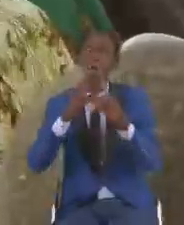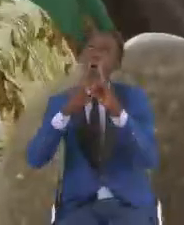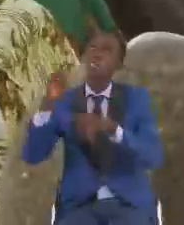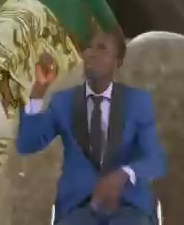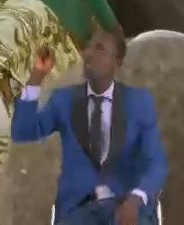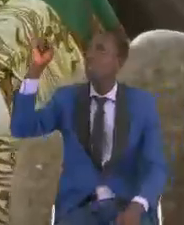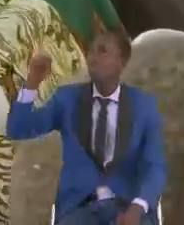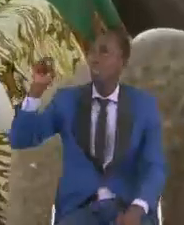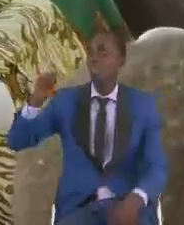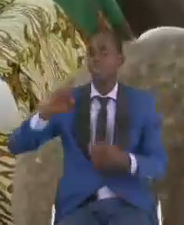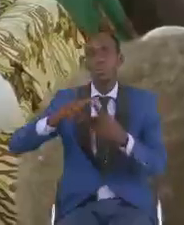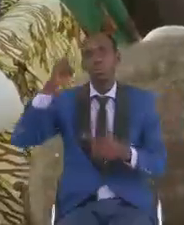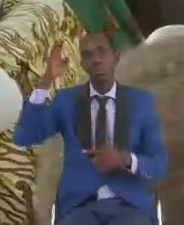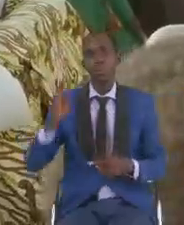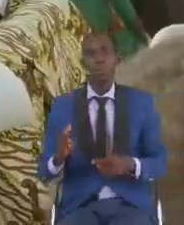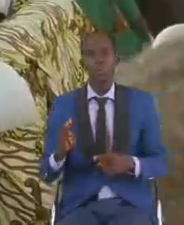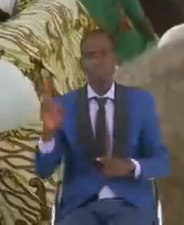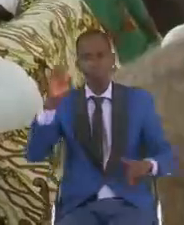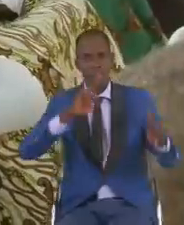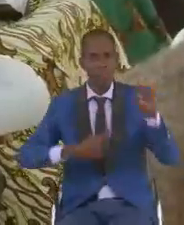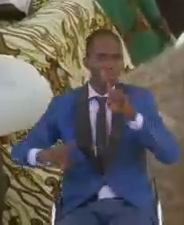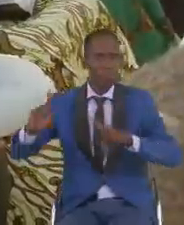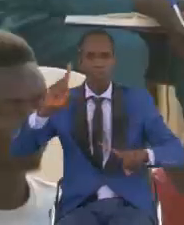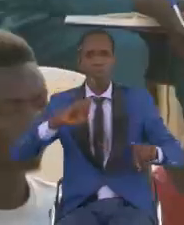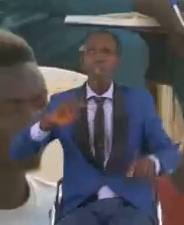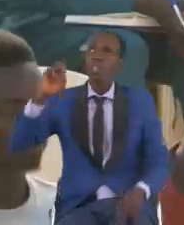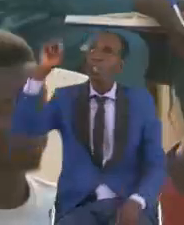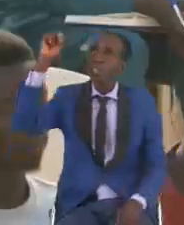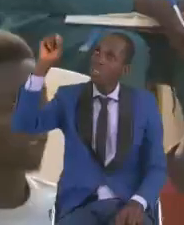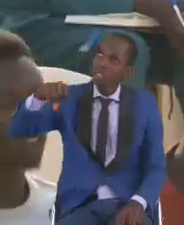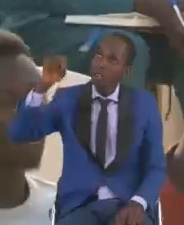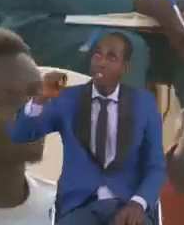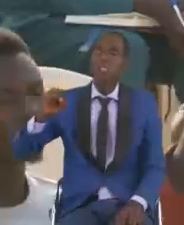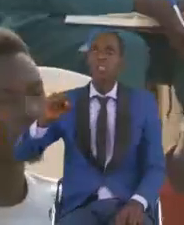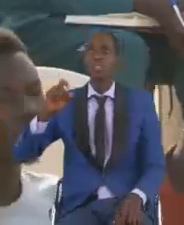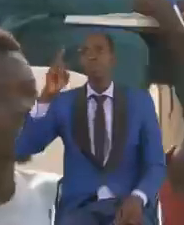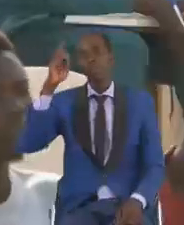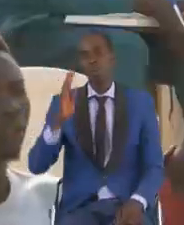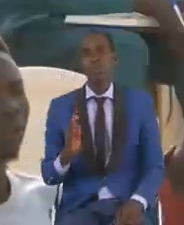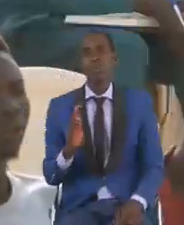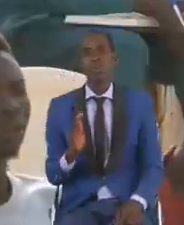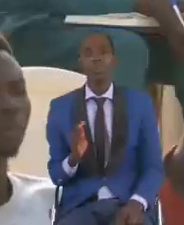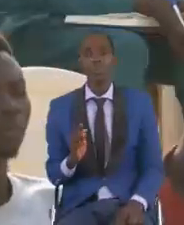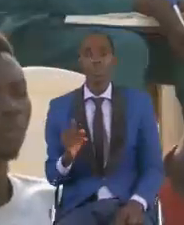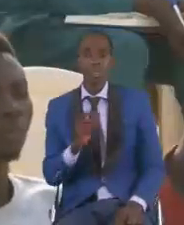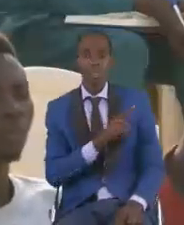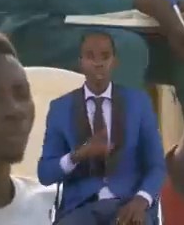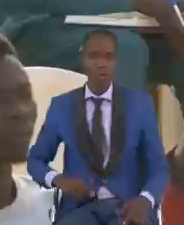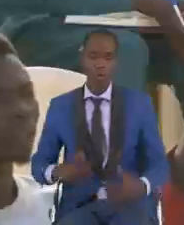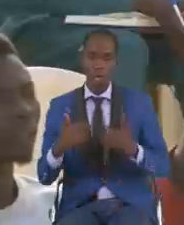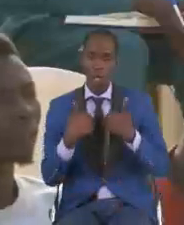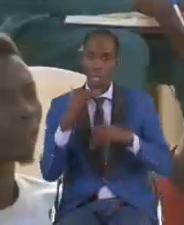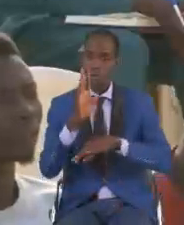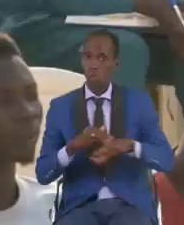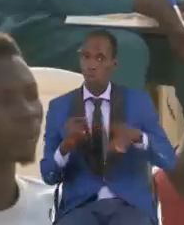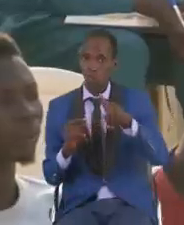to God. Let somebody say yes to God. The Lord has called you. You will